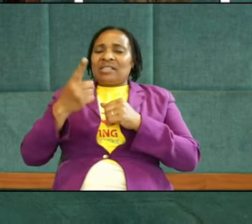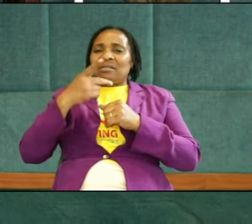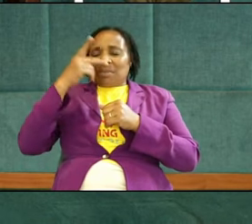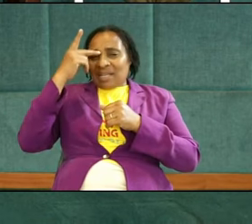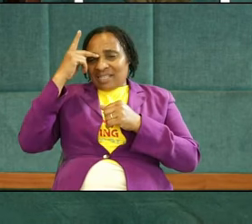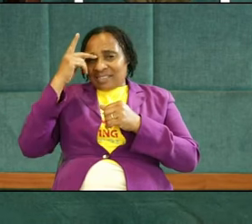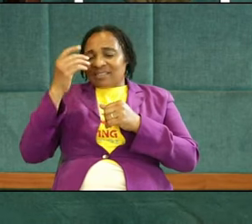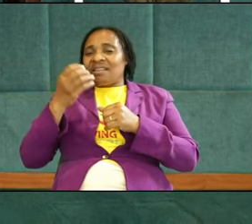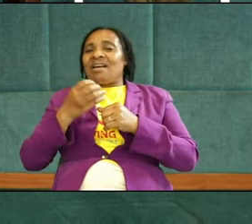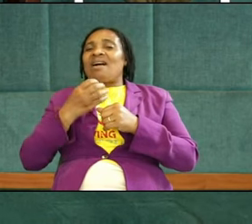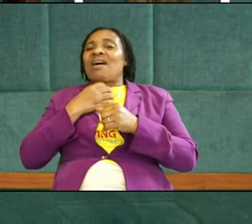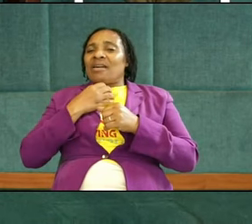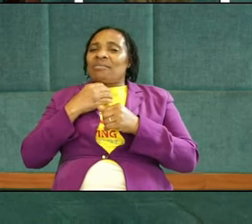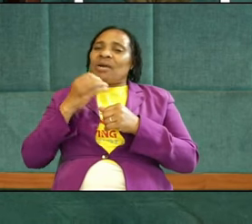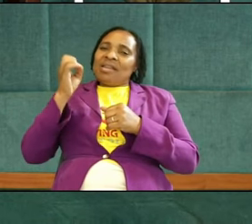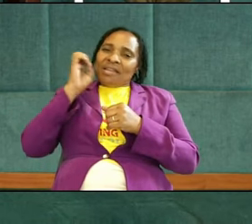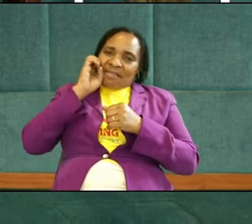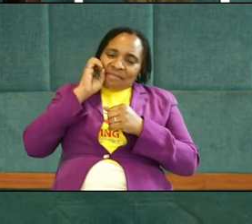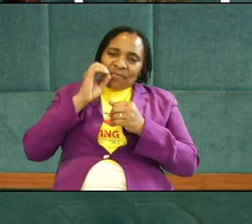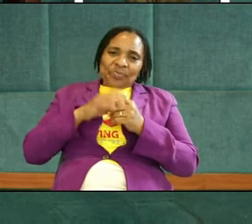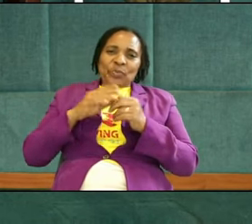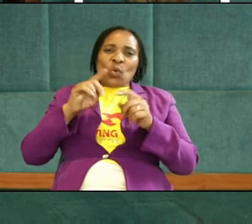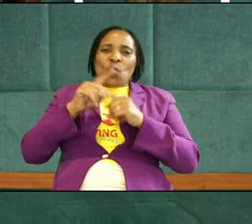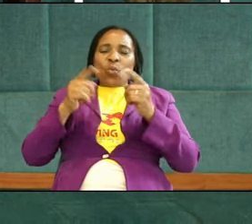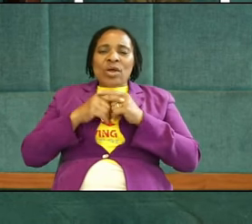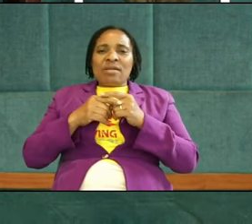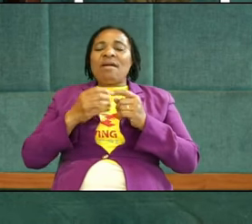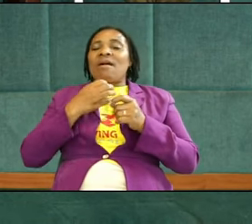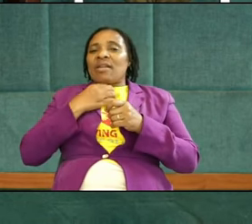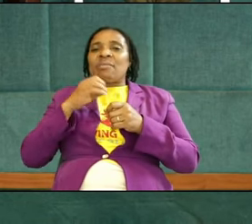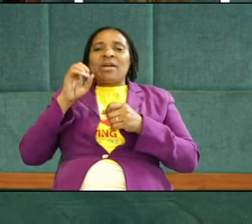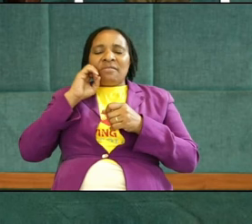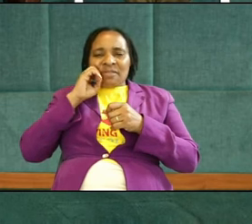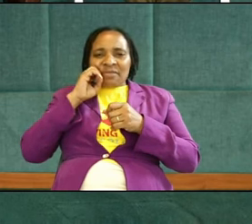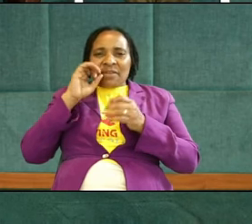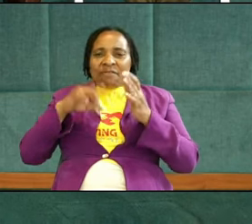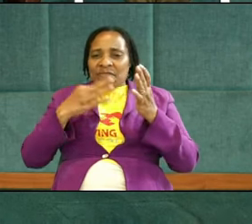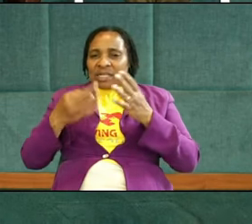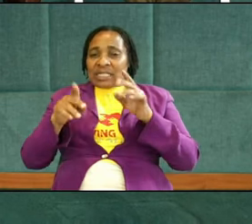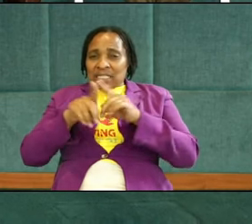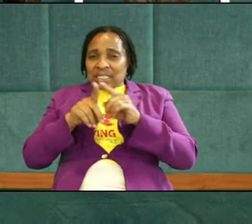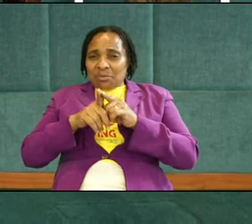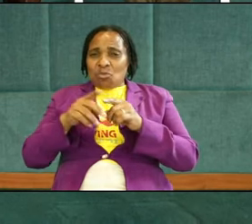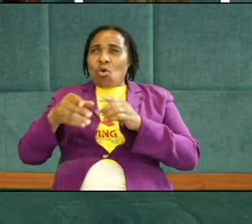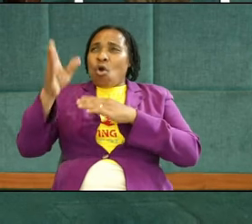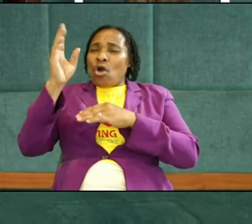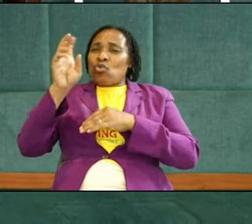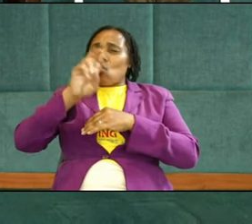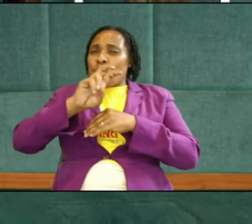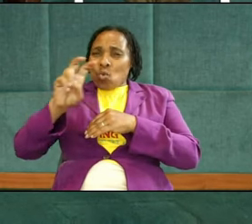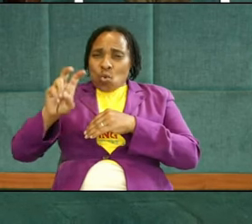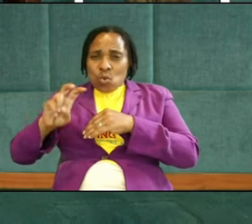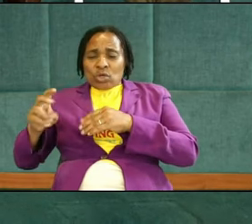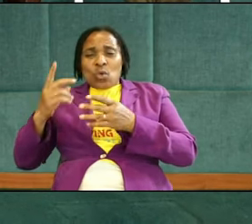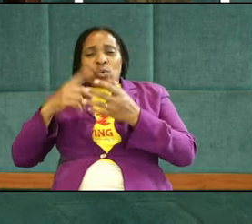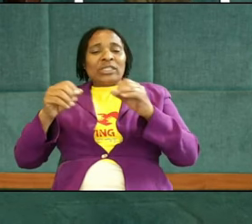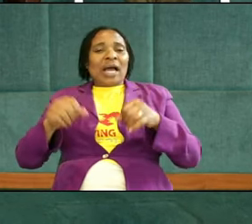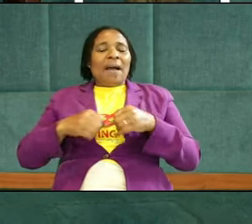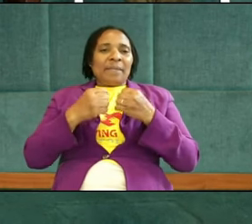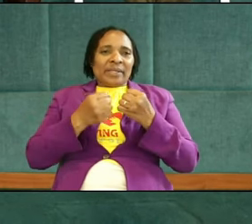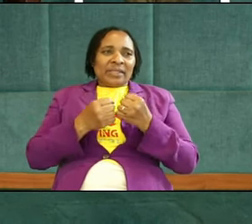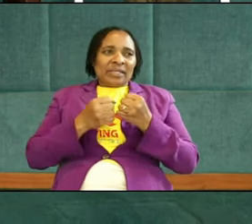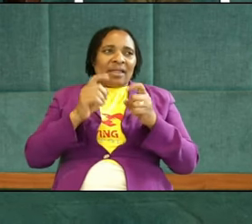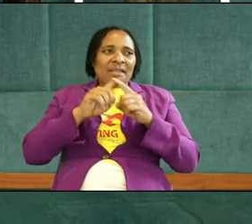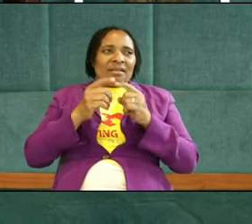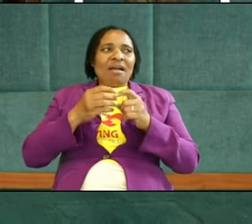Eve. When Adam and Eve fell into sin, God came looking for Adam and asked Adam what happened and all that.